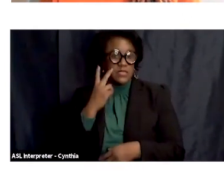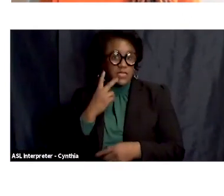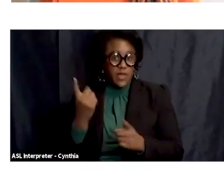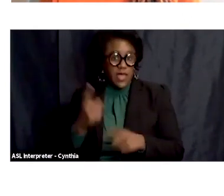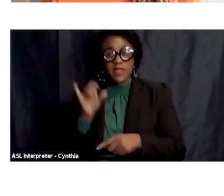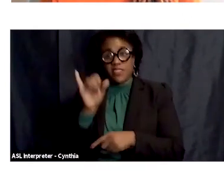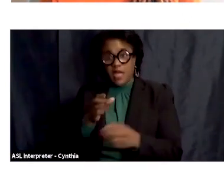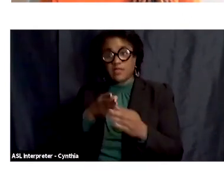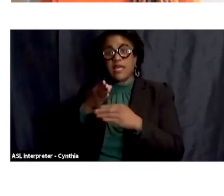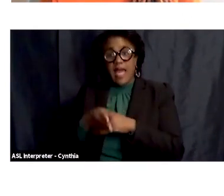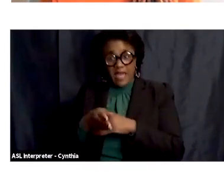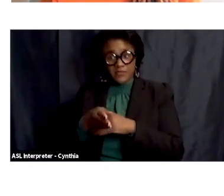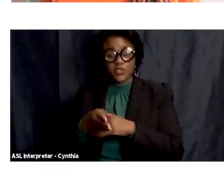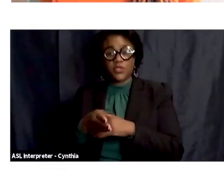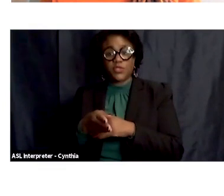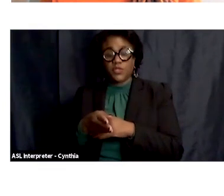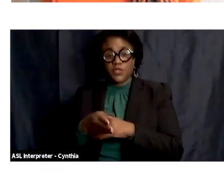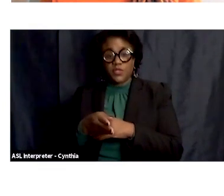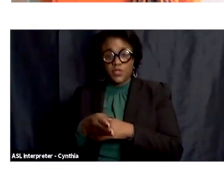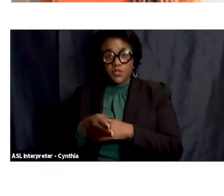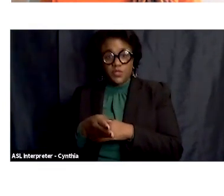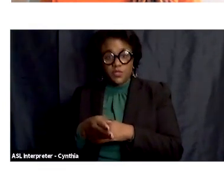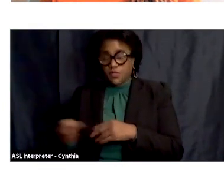is after a